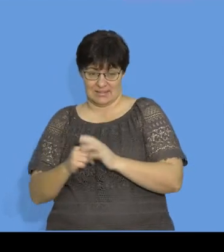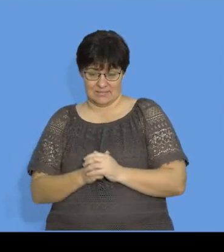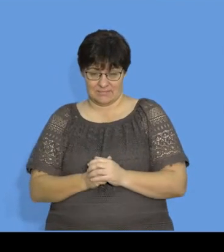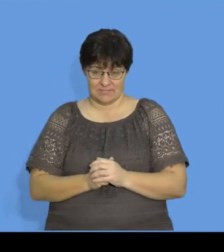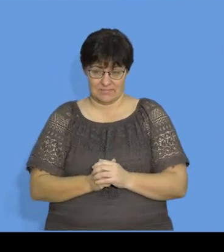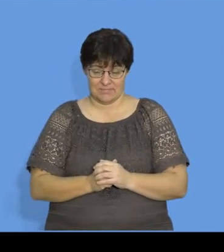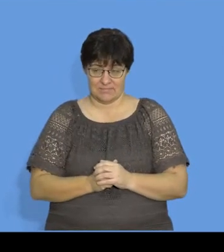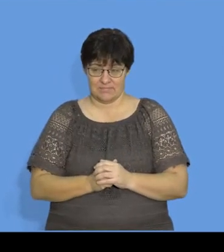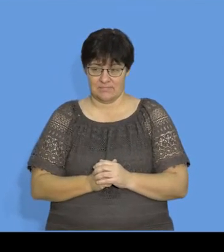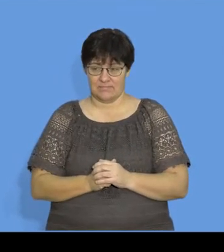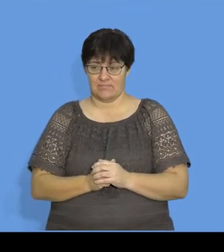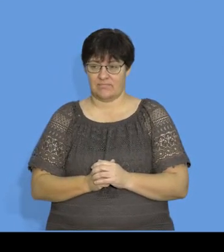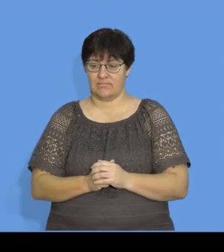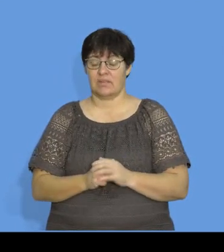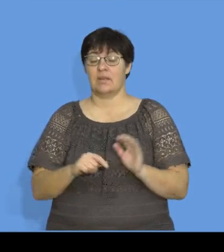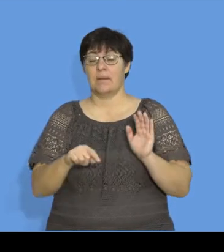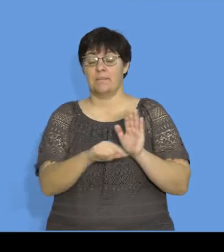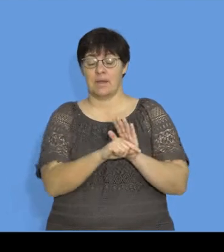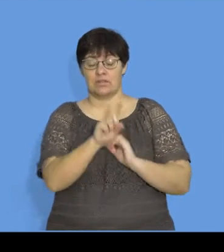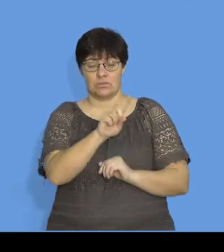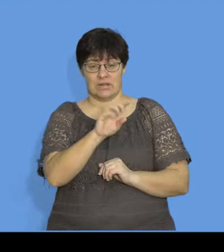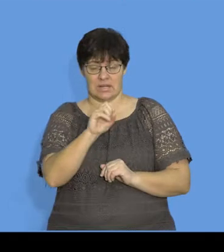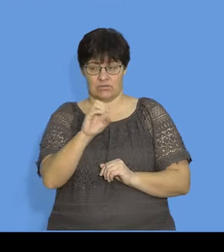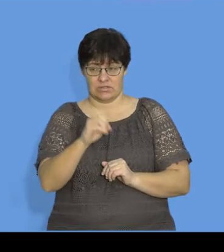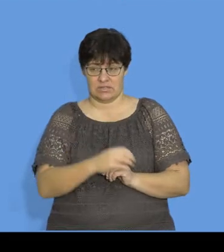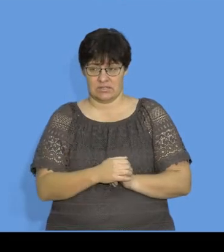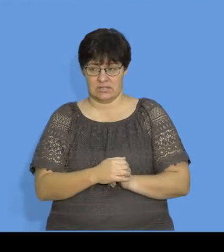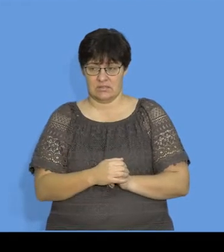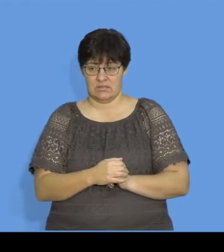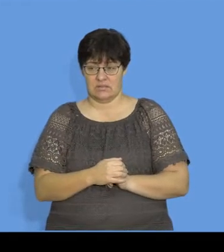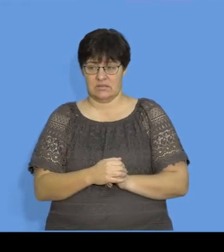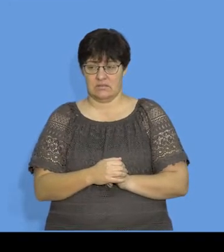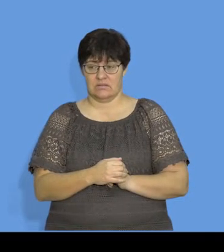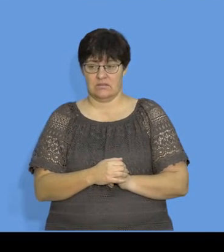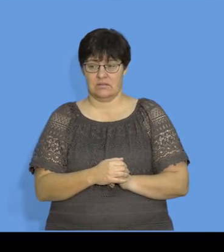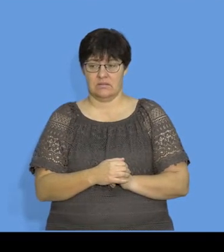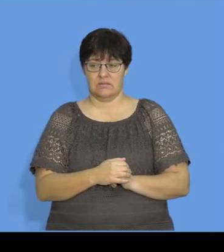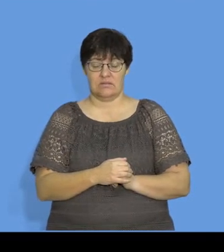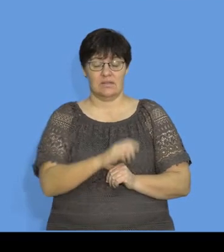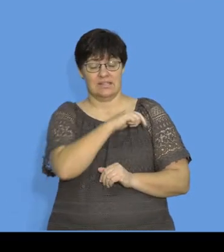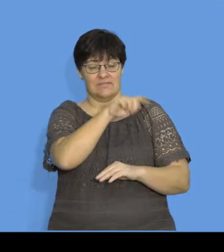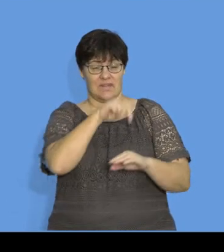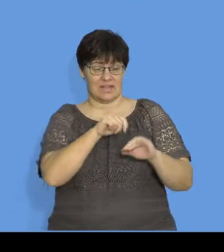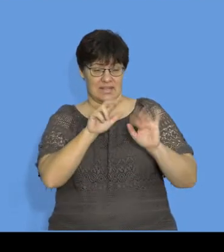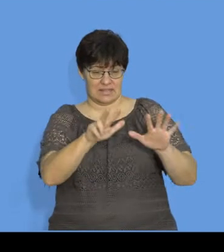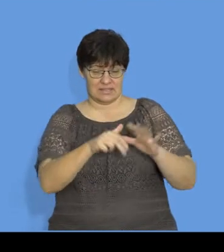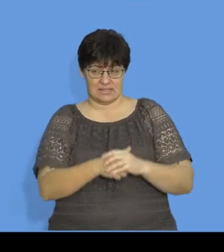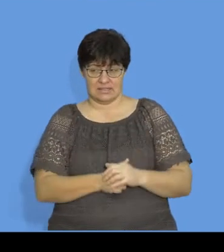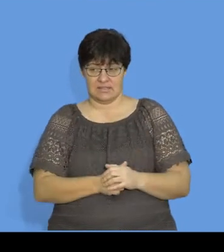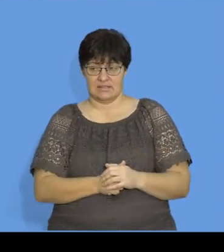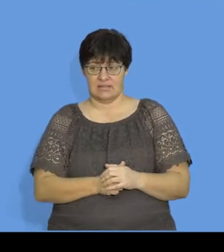8. So we're going to have minus 100 divided by 8,